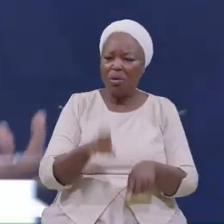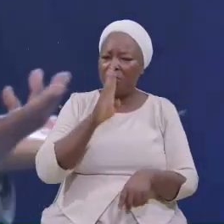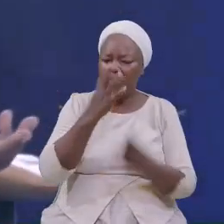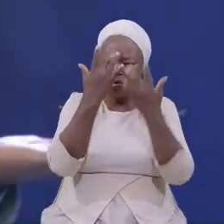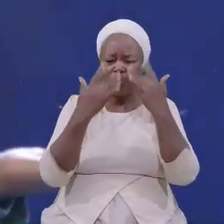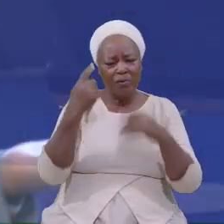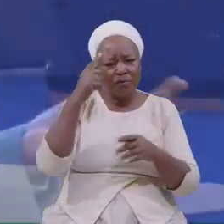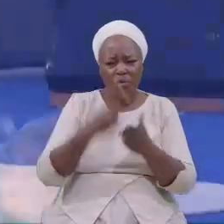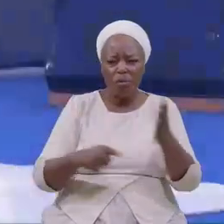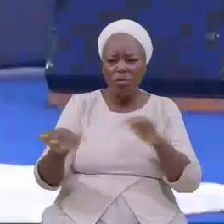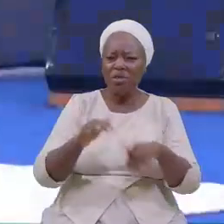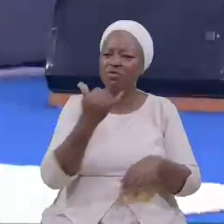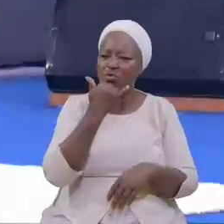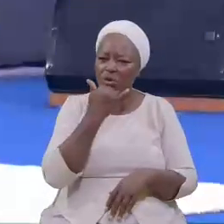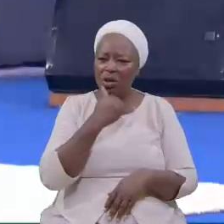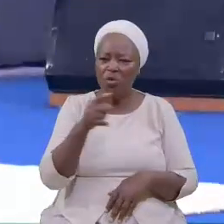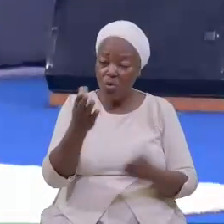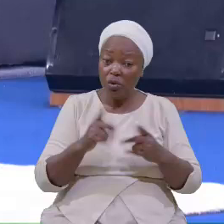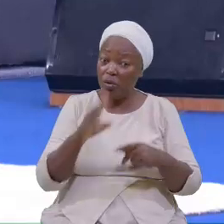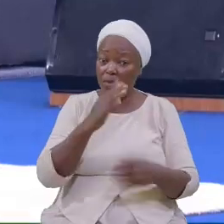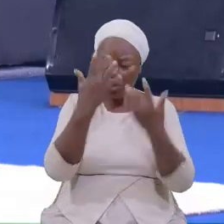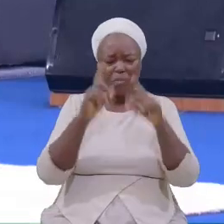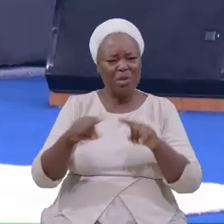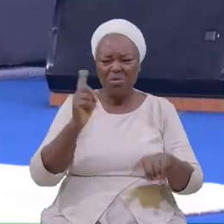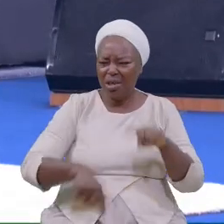you want to be sorrowful, but you are not.